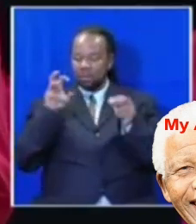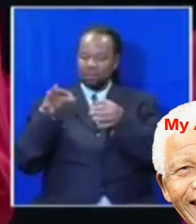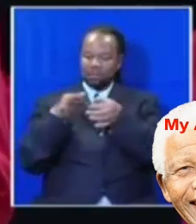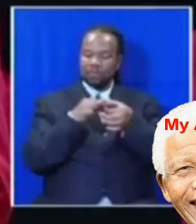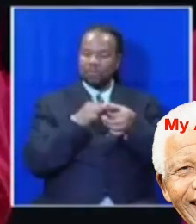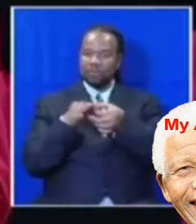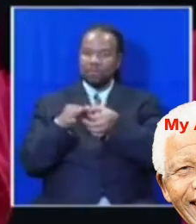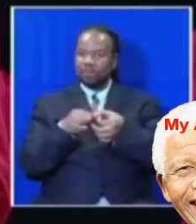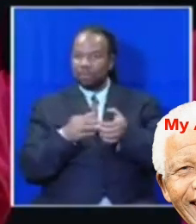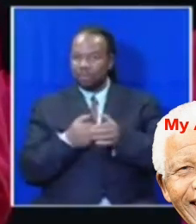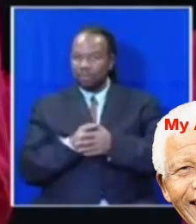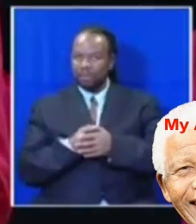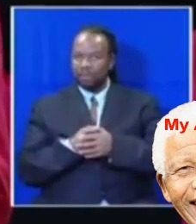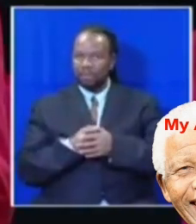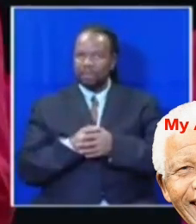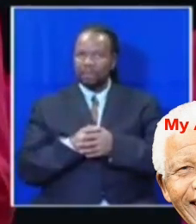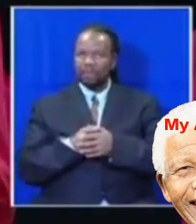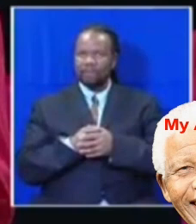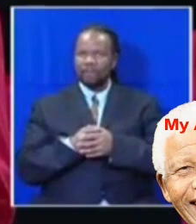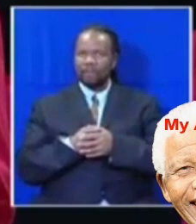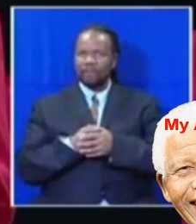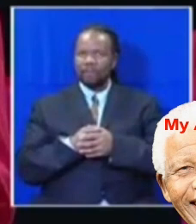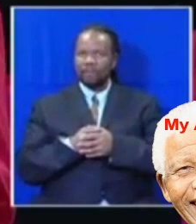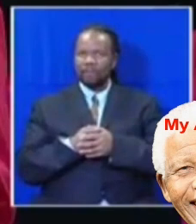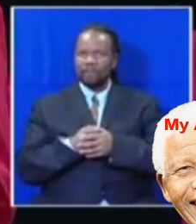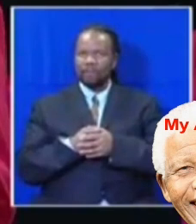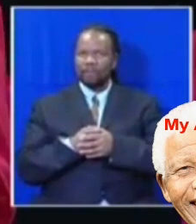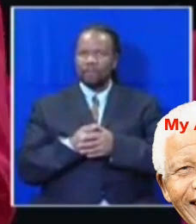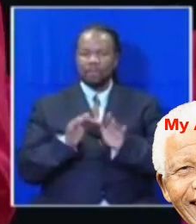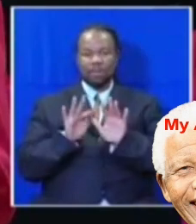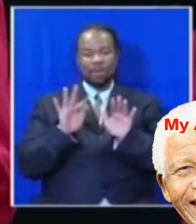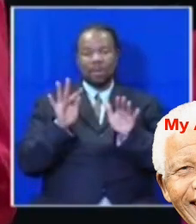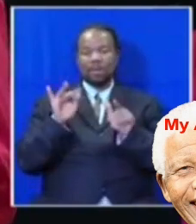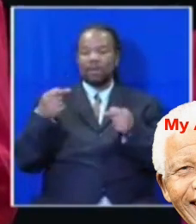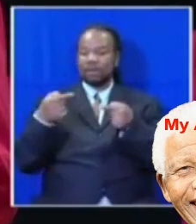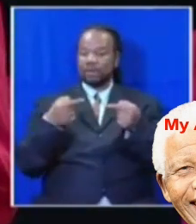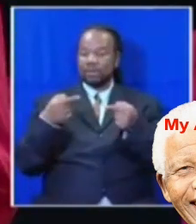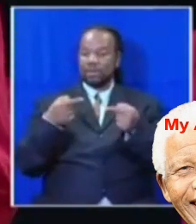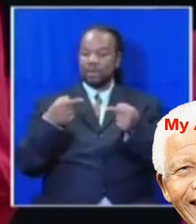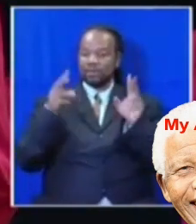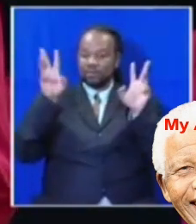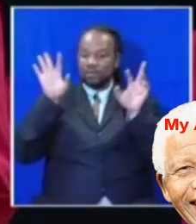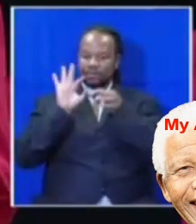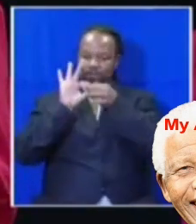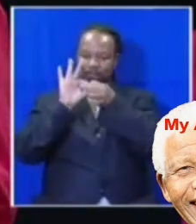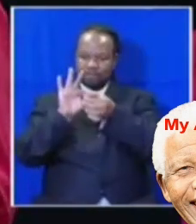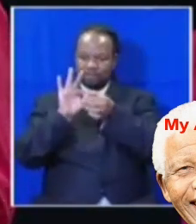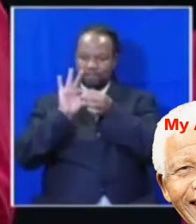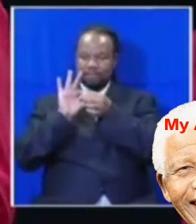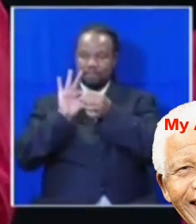In essence, that rule is saying that members who debate them must not be irrelevant. And we